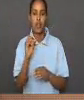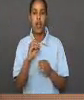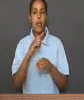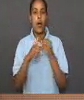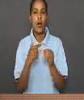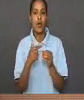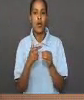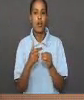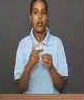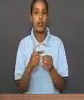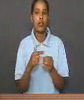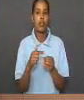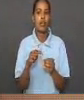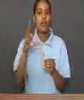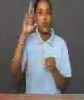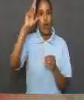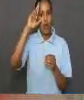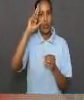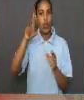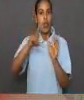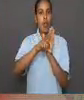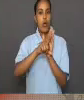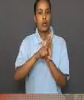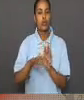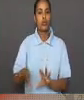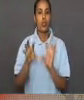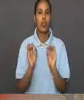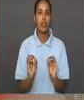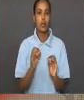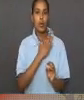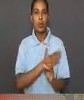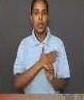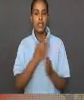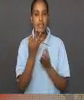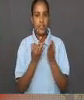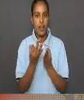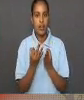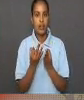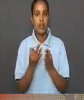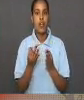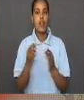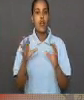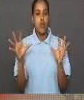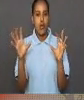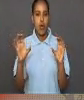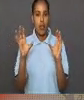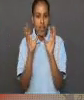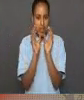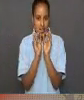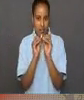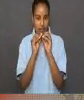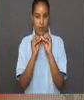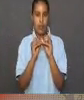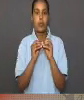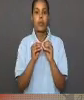about Raoult's law. Students, please define colligative properties